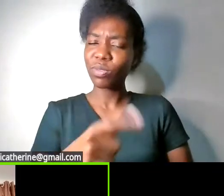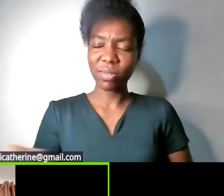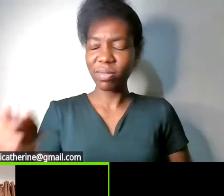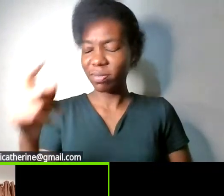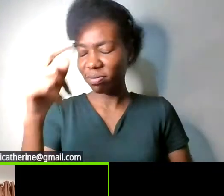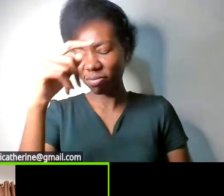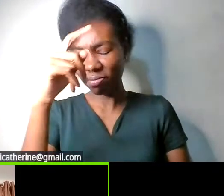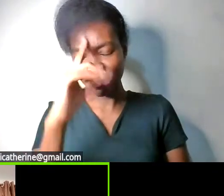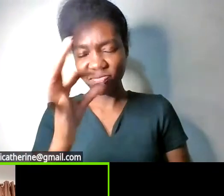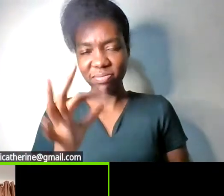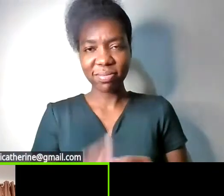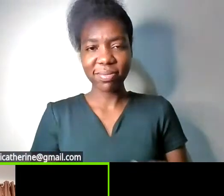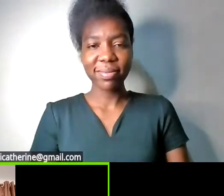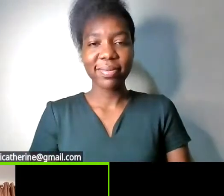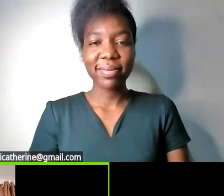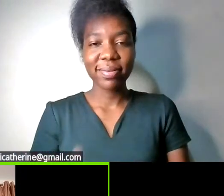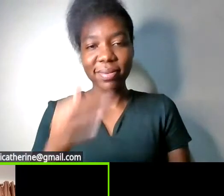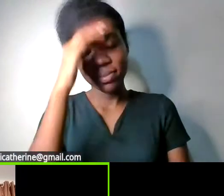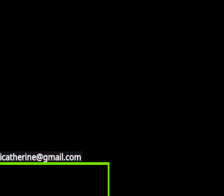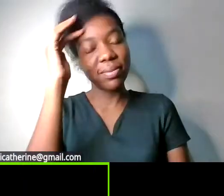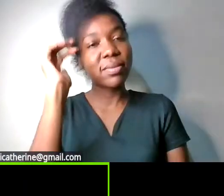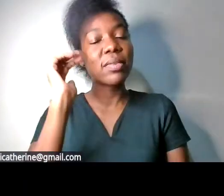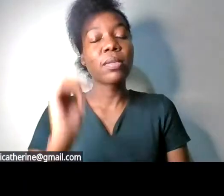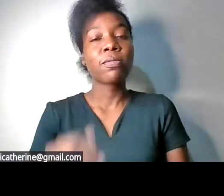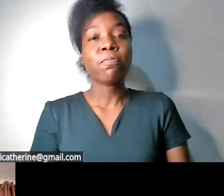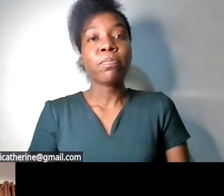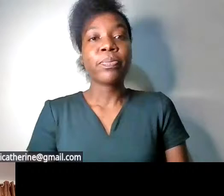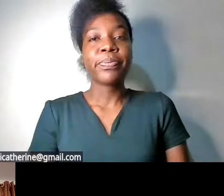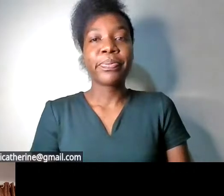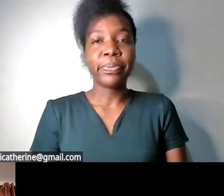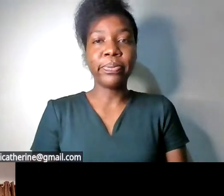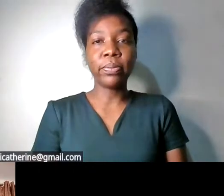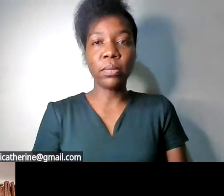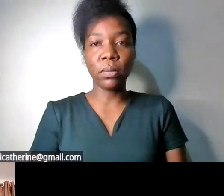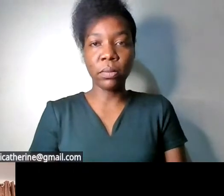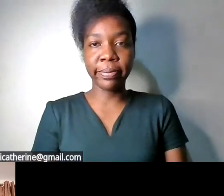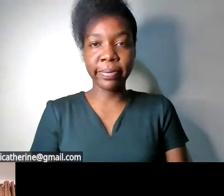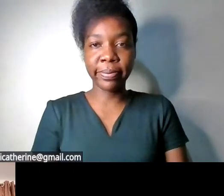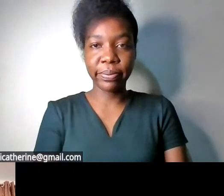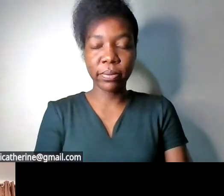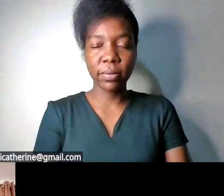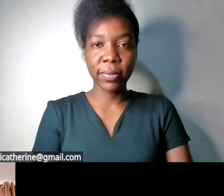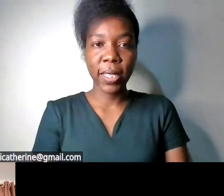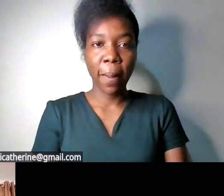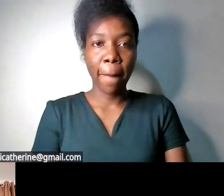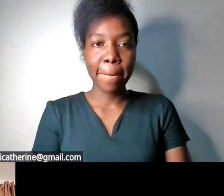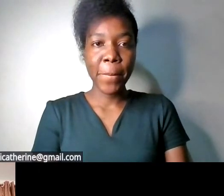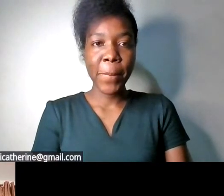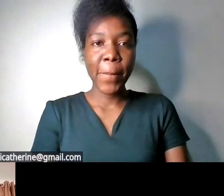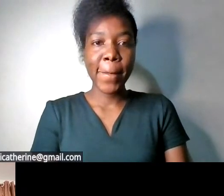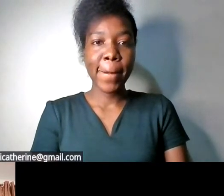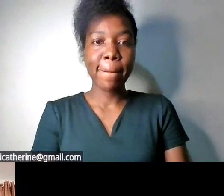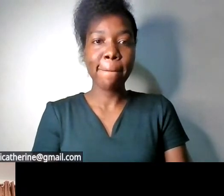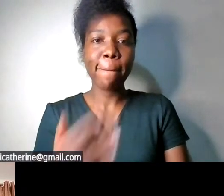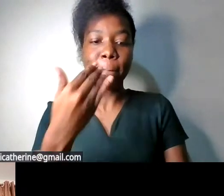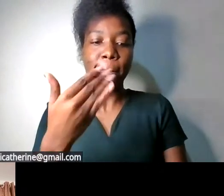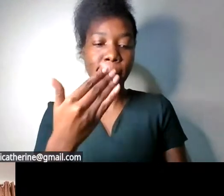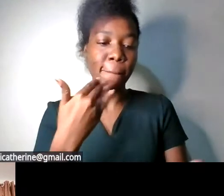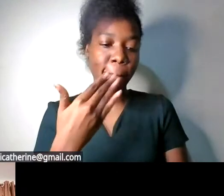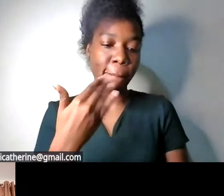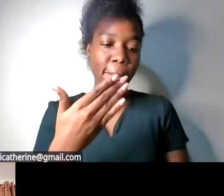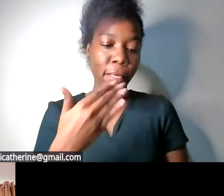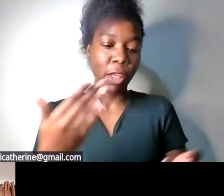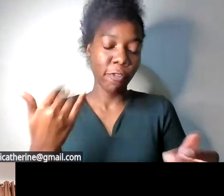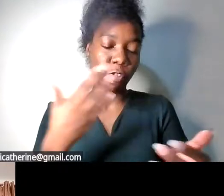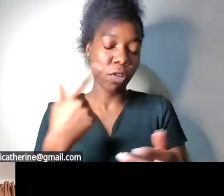We stop the romantic. The bromance. Okay, no, but we are good to go. Thank you. Thank you for holding fort. Okay. Yeah, thank